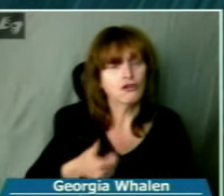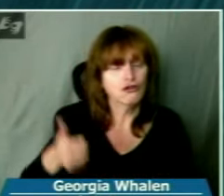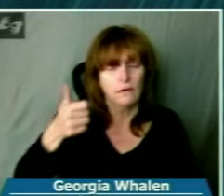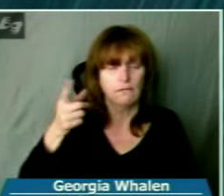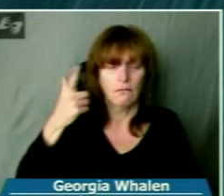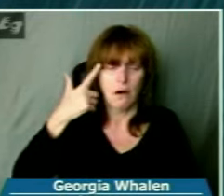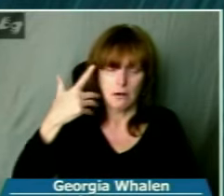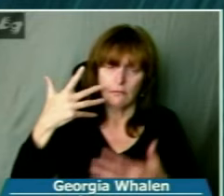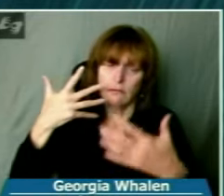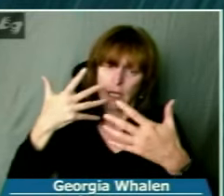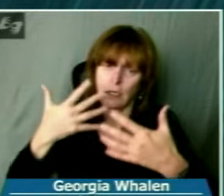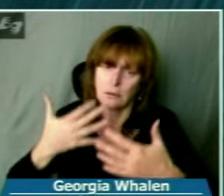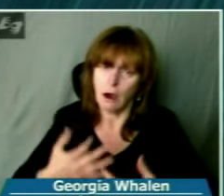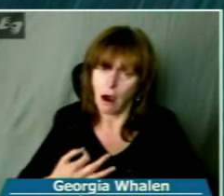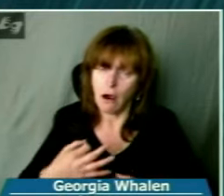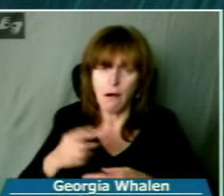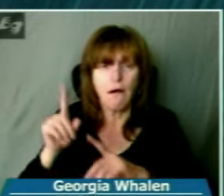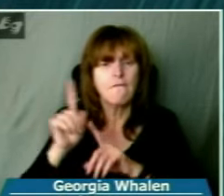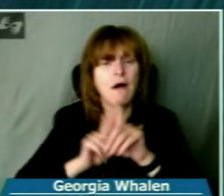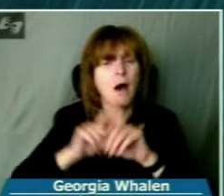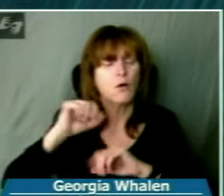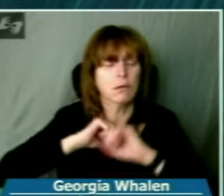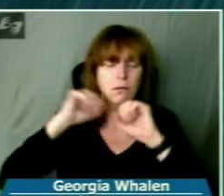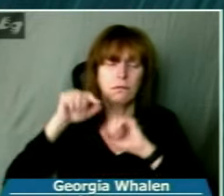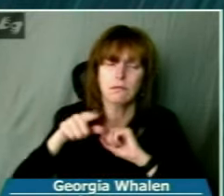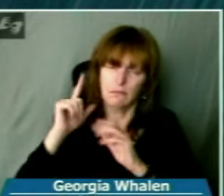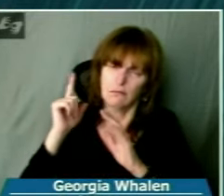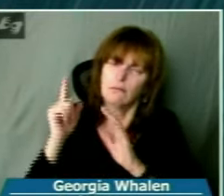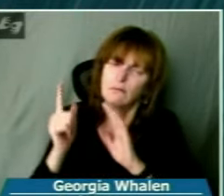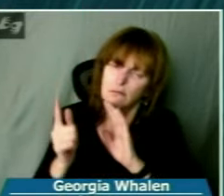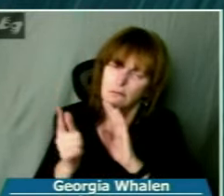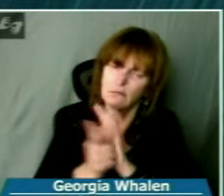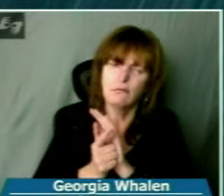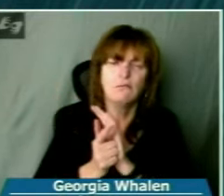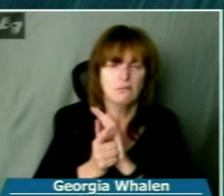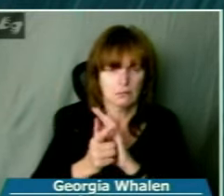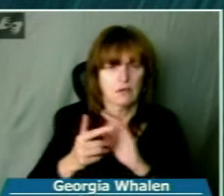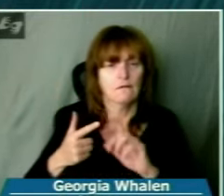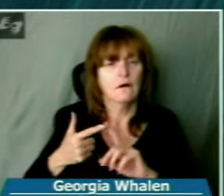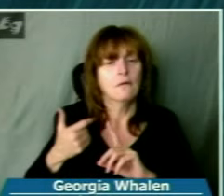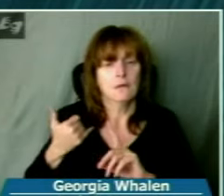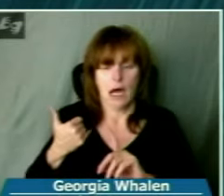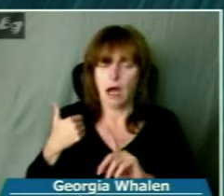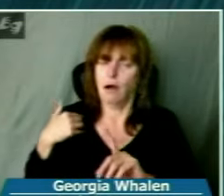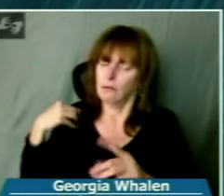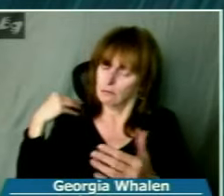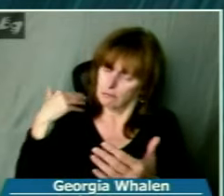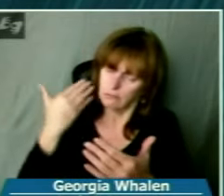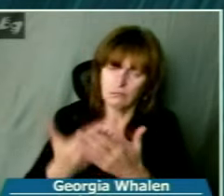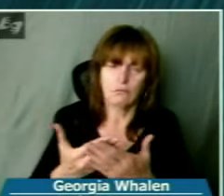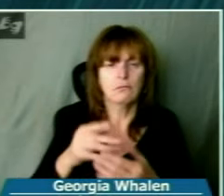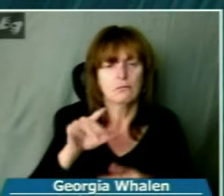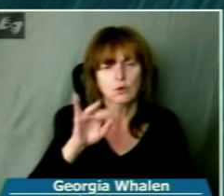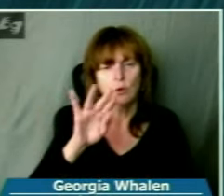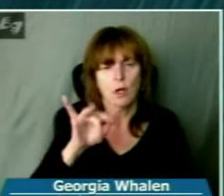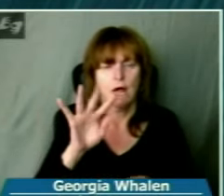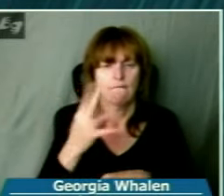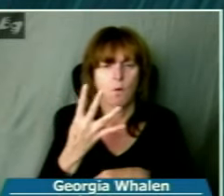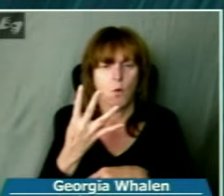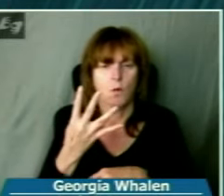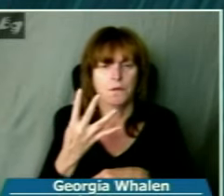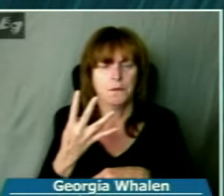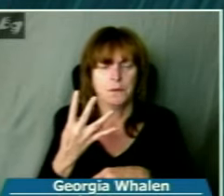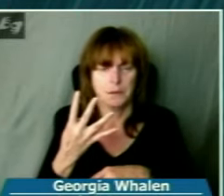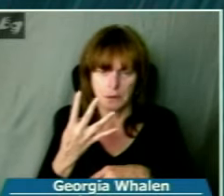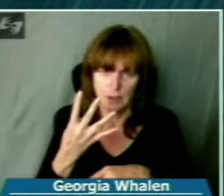fireworks this weekend through to July the 4th. So that would cover the Victoria Day weekend, as well as the Canada Day weekend.